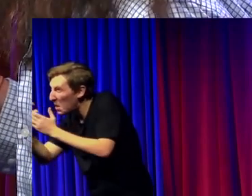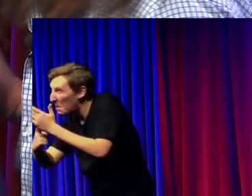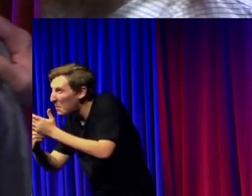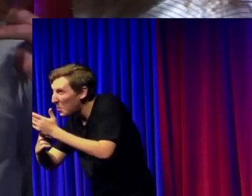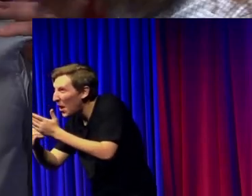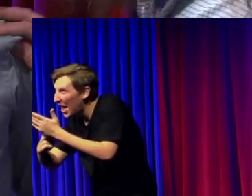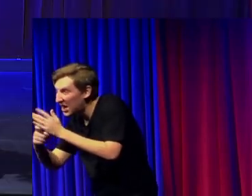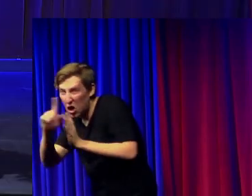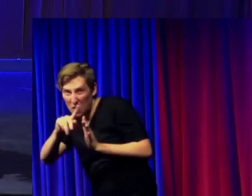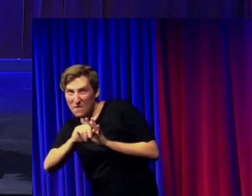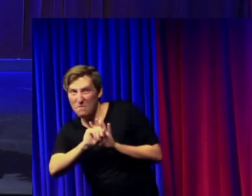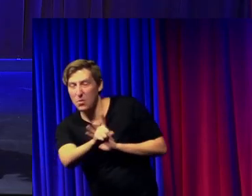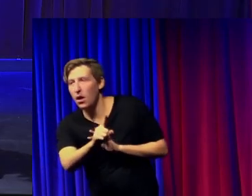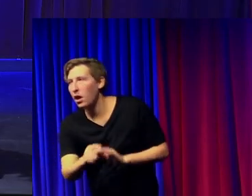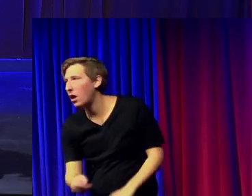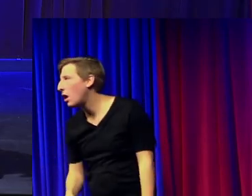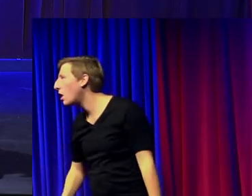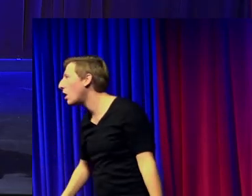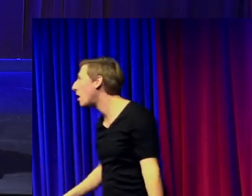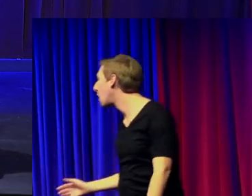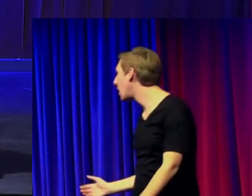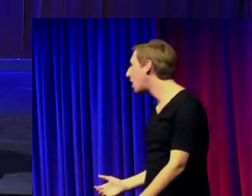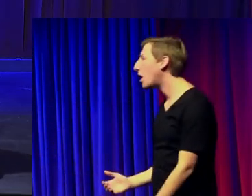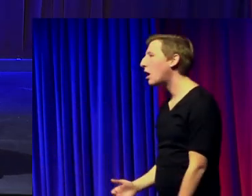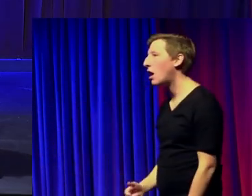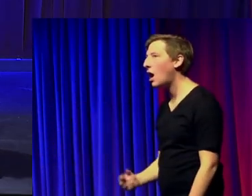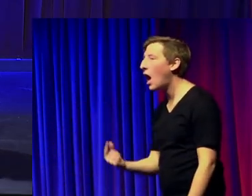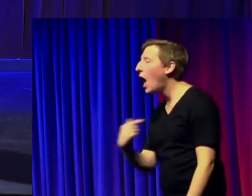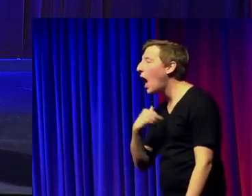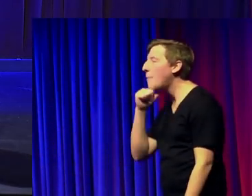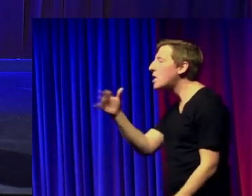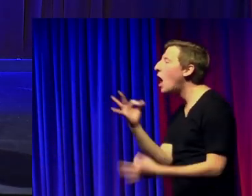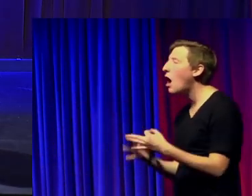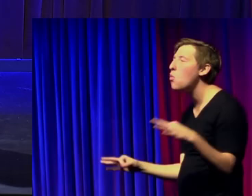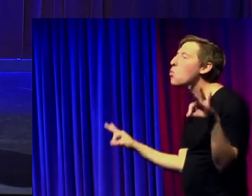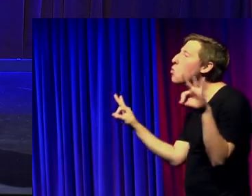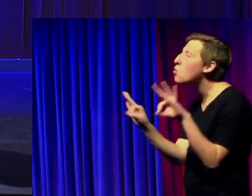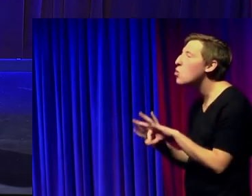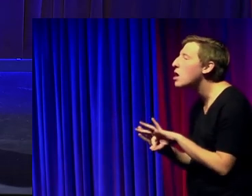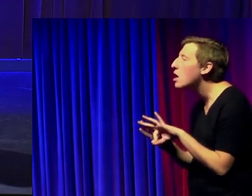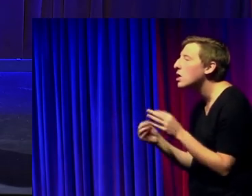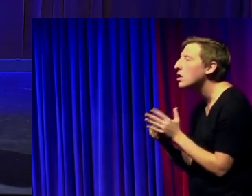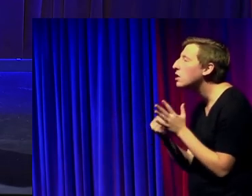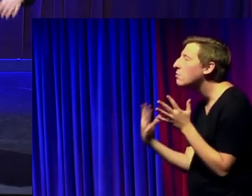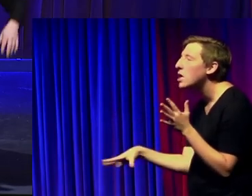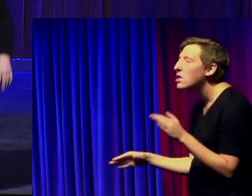We said $500,000. I'm not worth that much. Bring the price down.